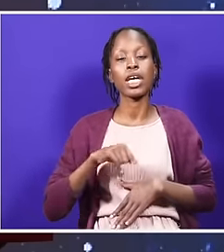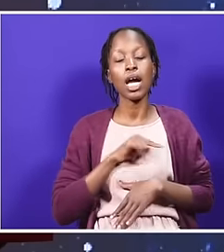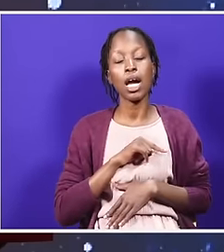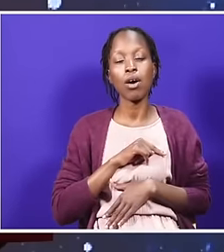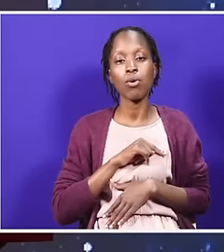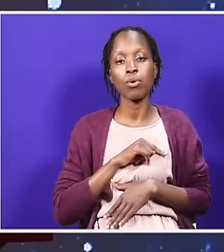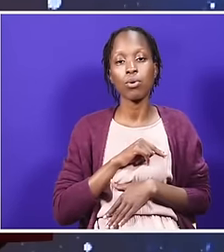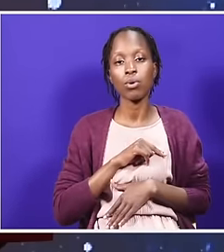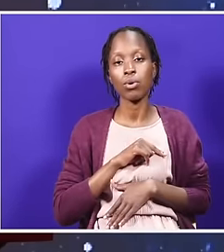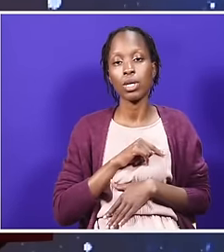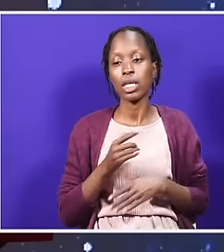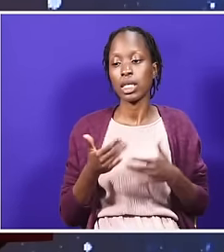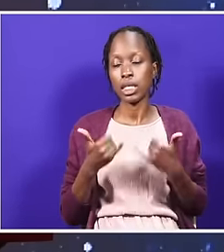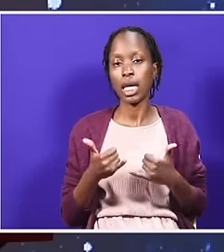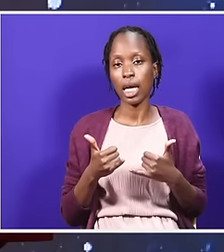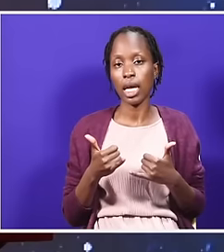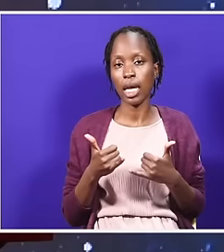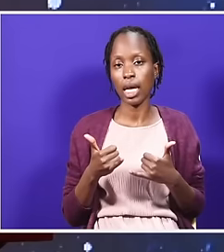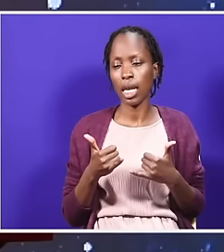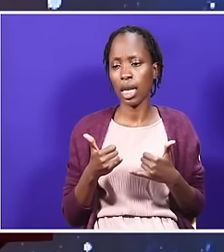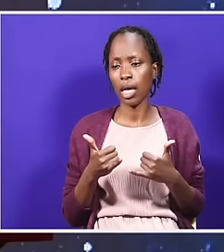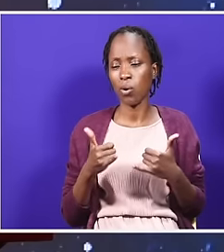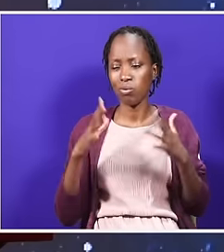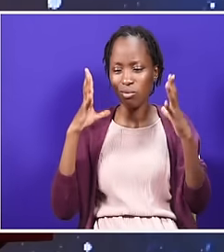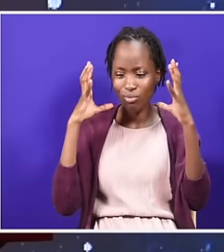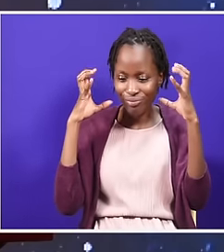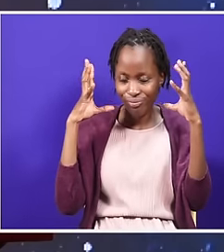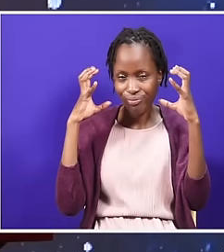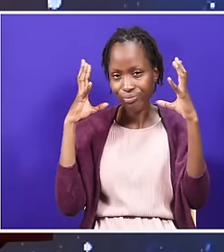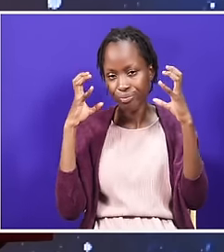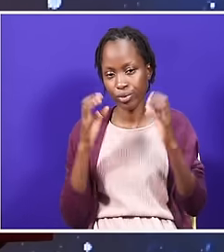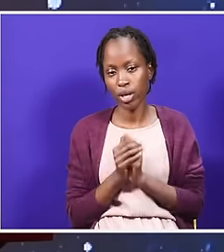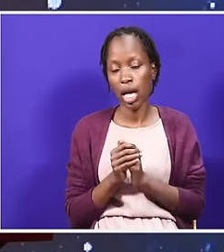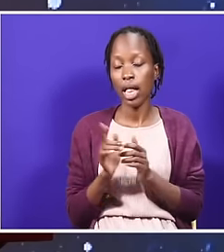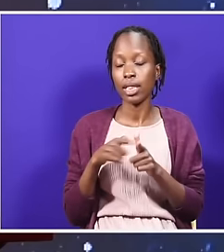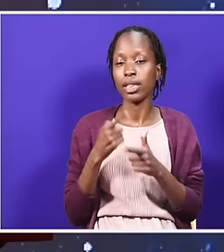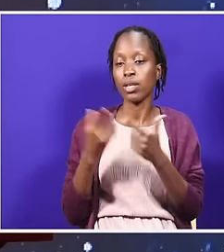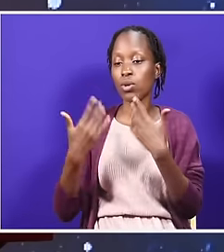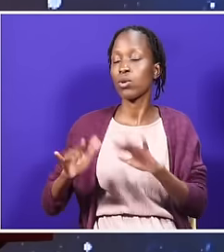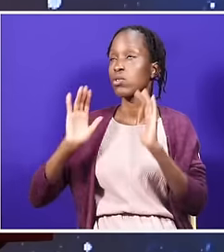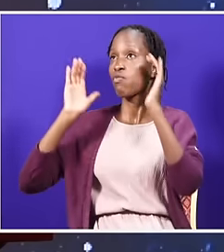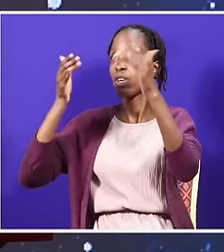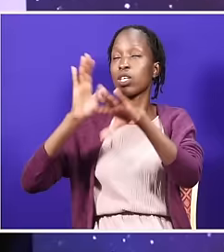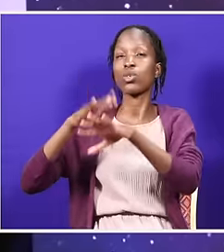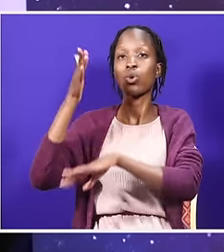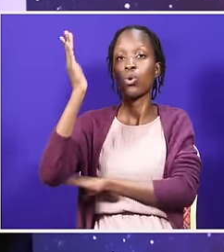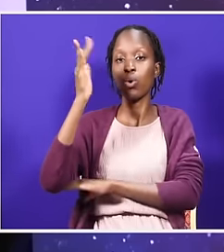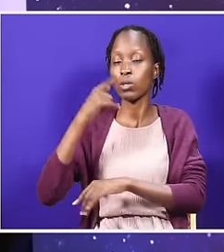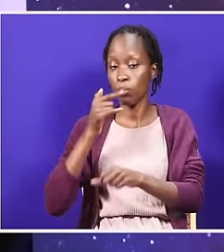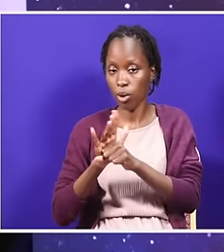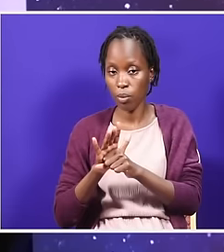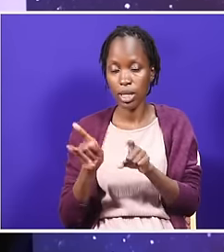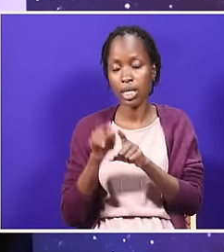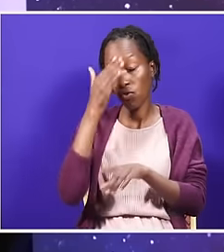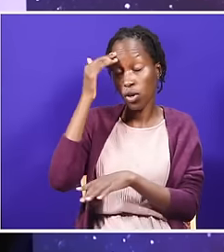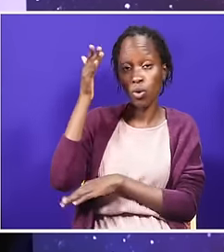Our emotions kick in before we can process things cognitively, and we lose focus on the big picture. And we forget